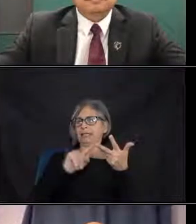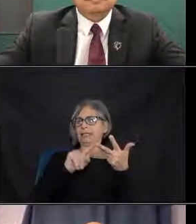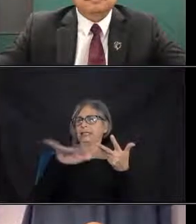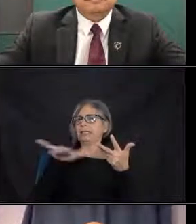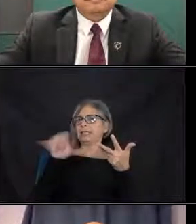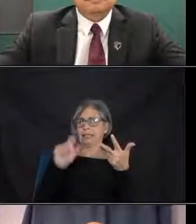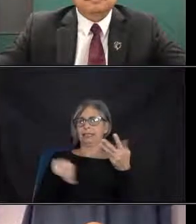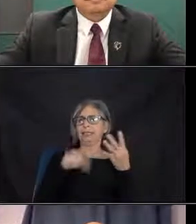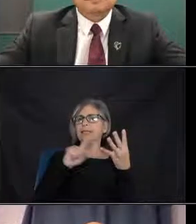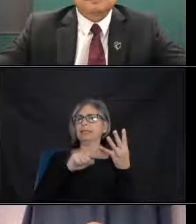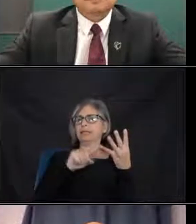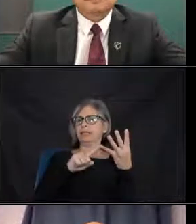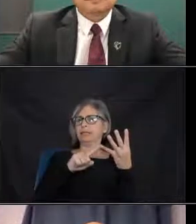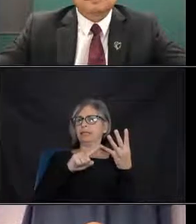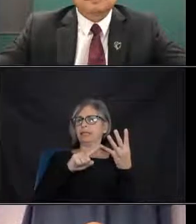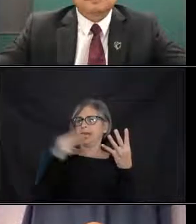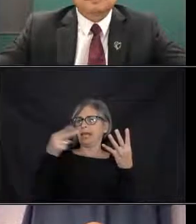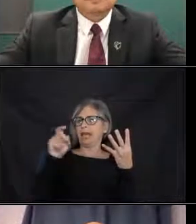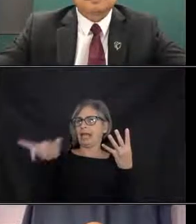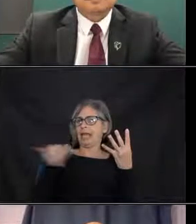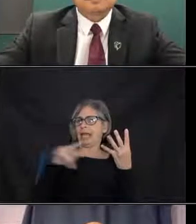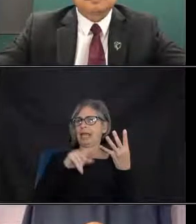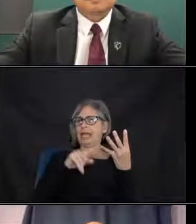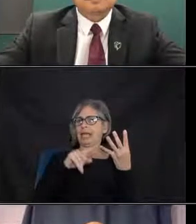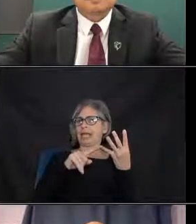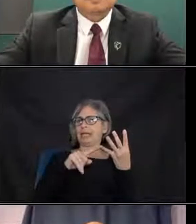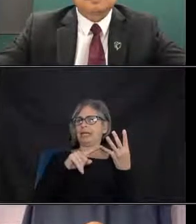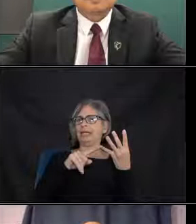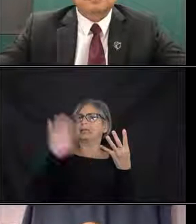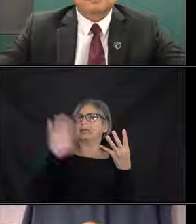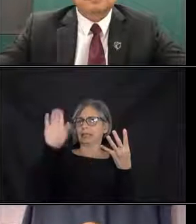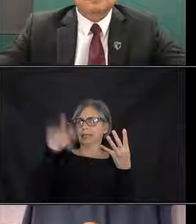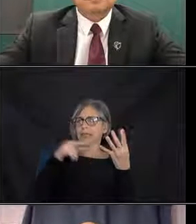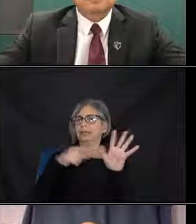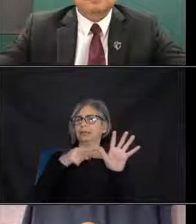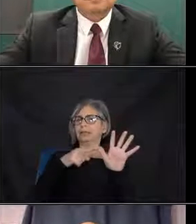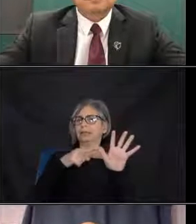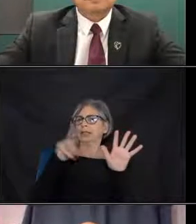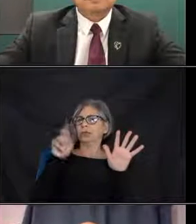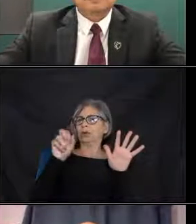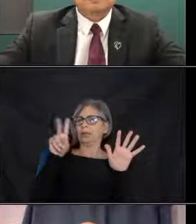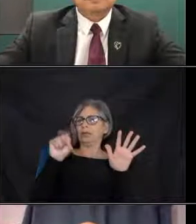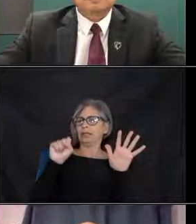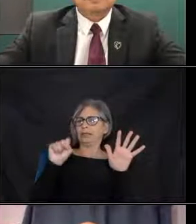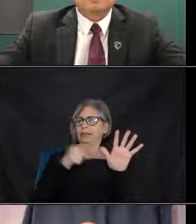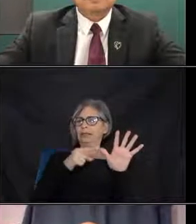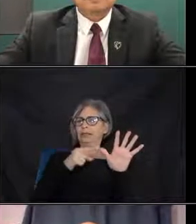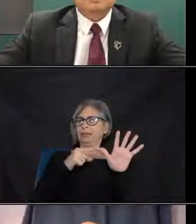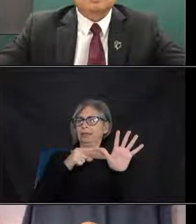Yes. Commissioner Hayes? Aye. Commissioner Romulus?